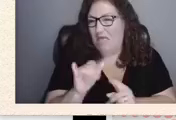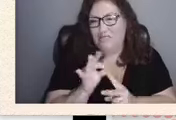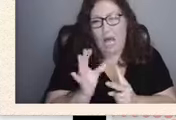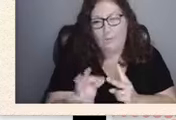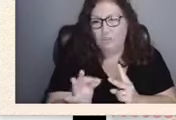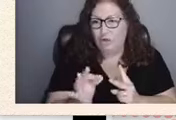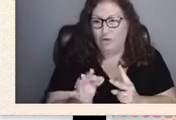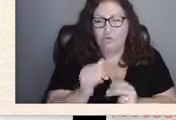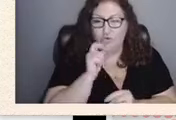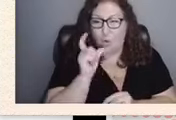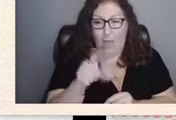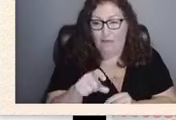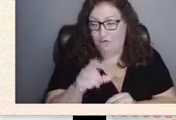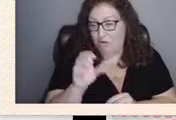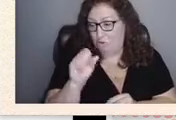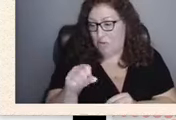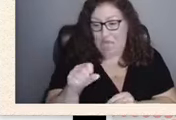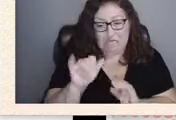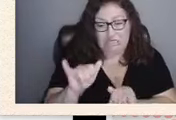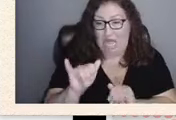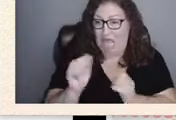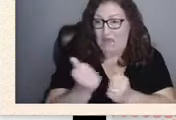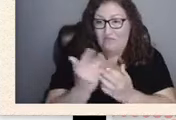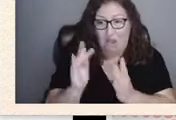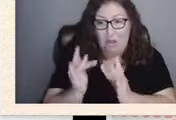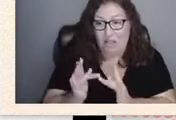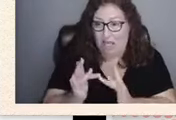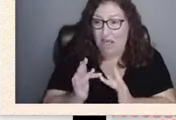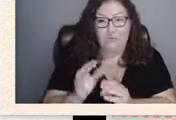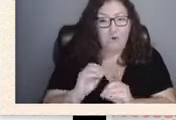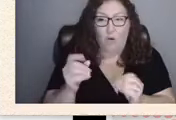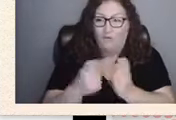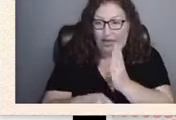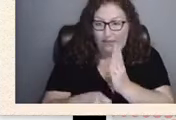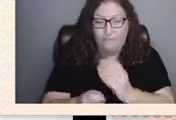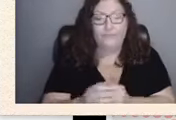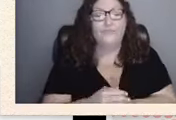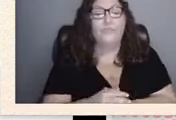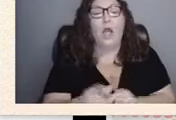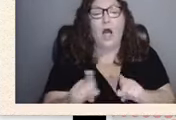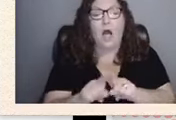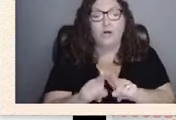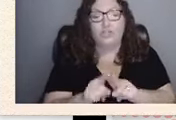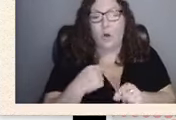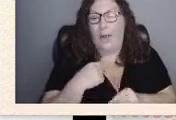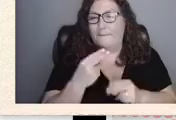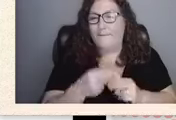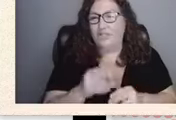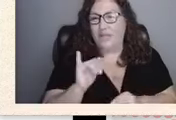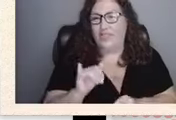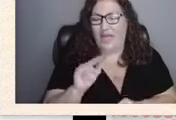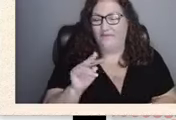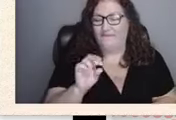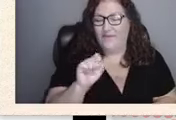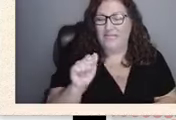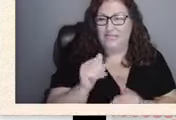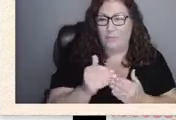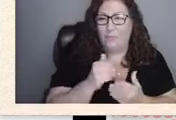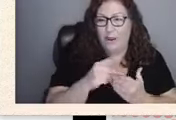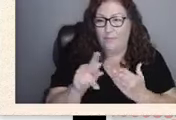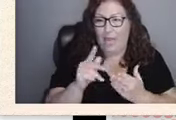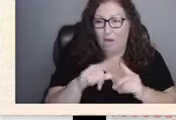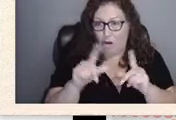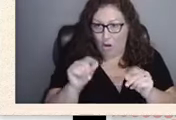just stick with everything online and get your online statements, and there's no fee. We also, I mentioned that ABLE Visa prepaid card, which allows you to basically